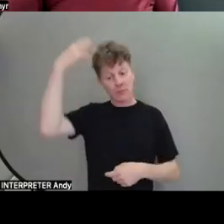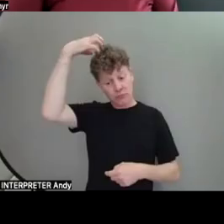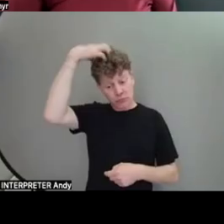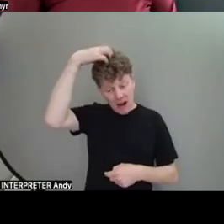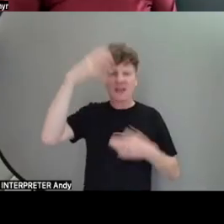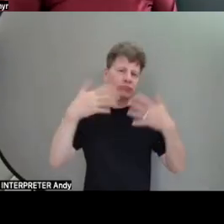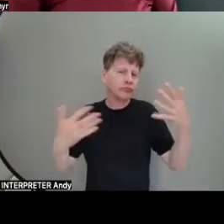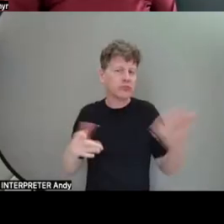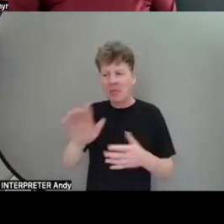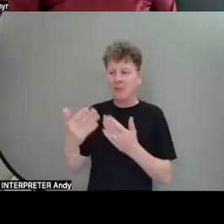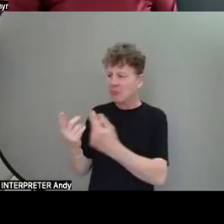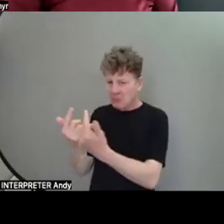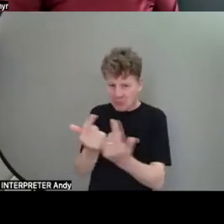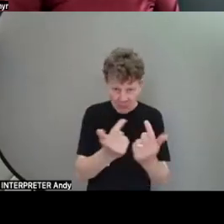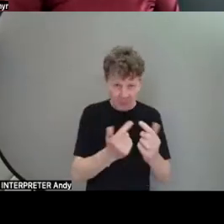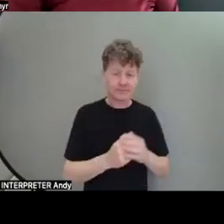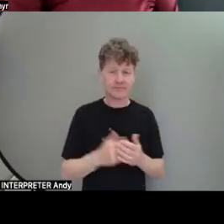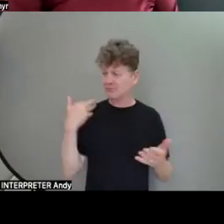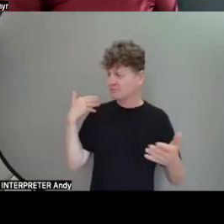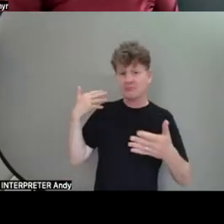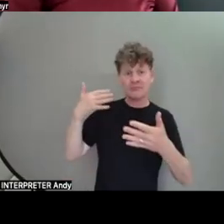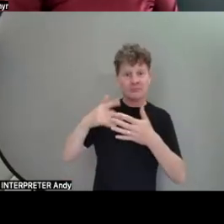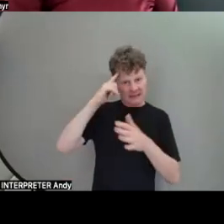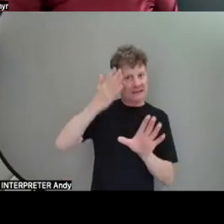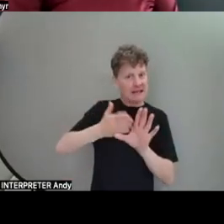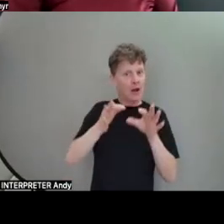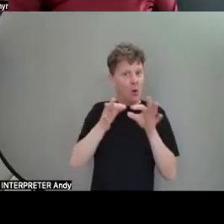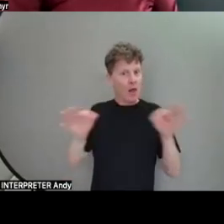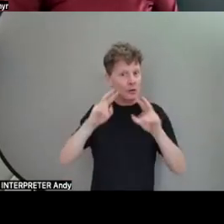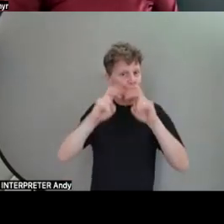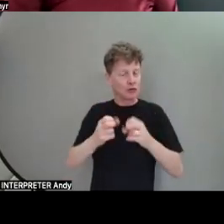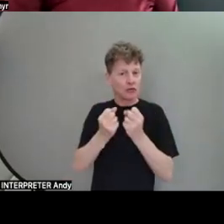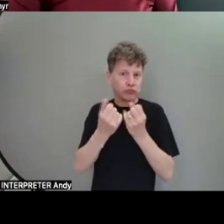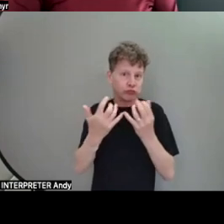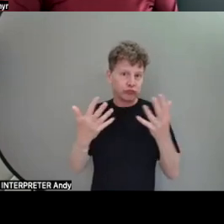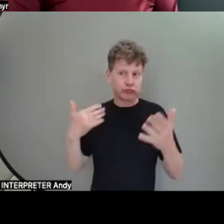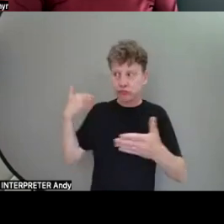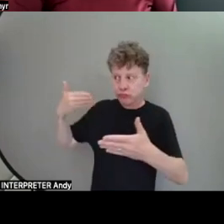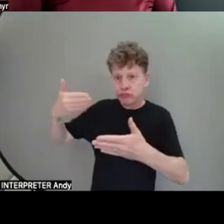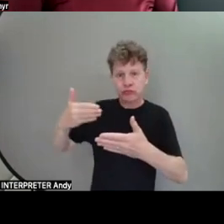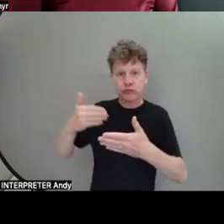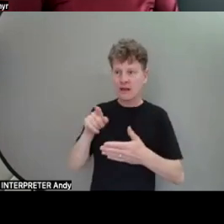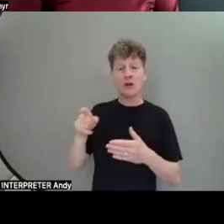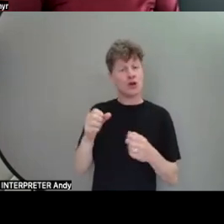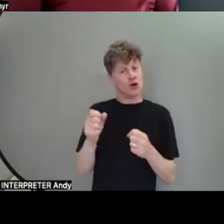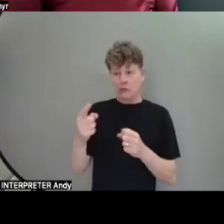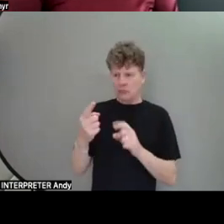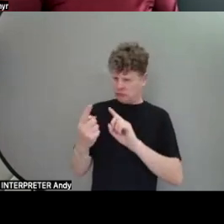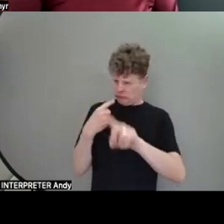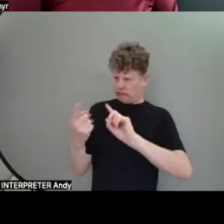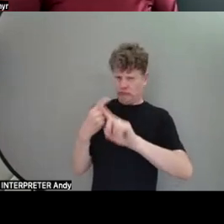And we know based on decades of psycholinguistic research that responses that are strongly